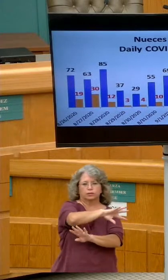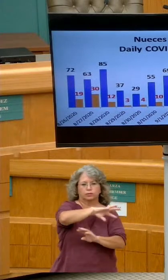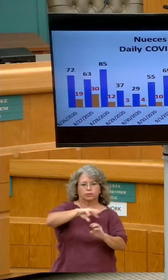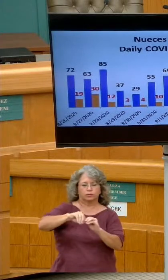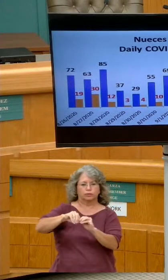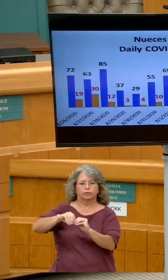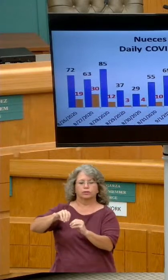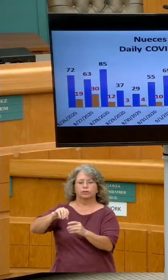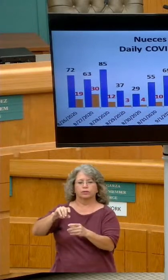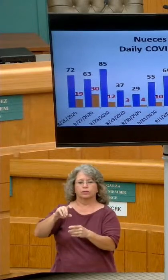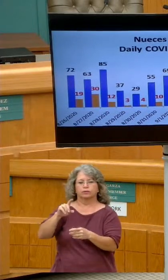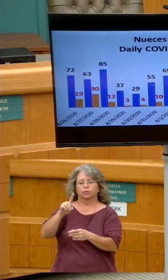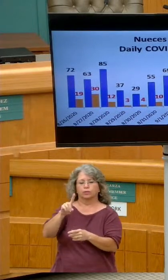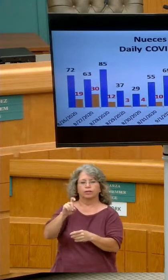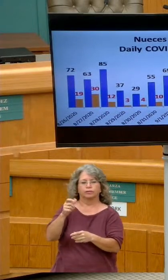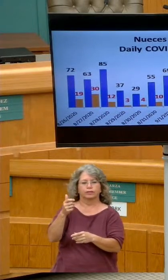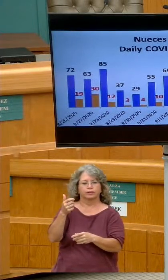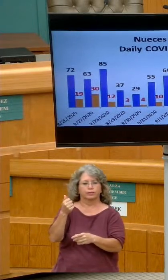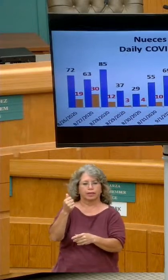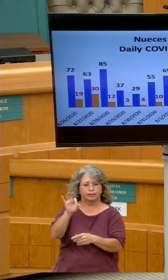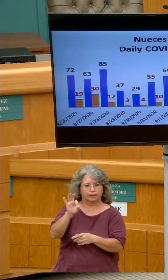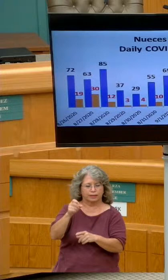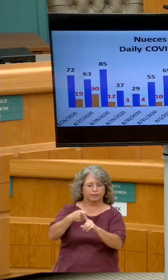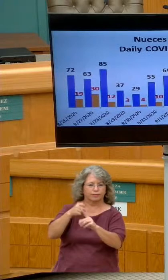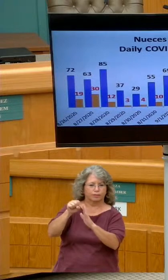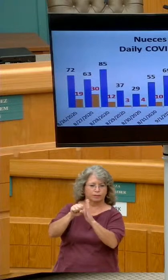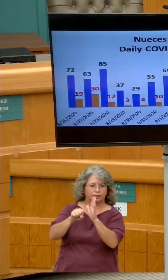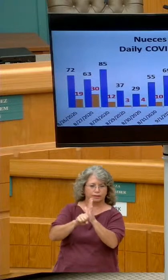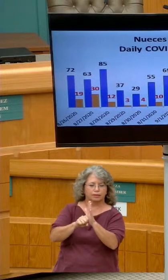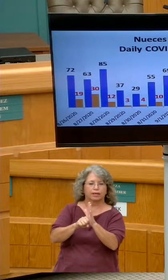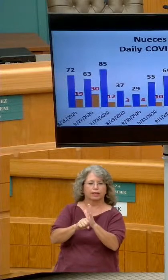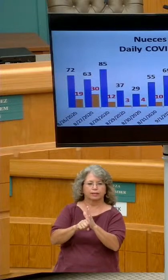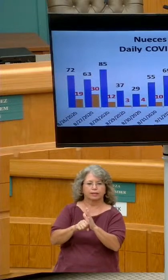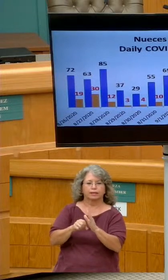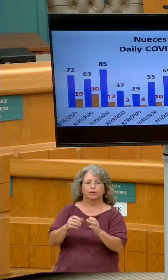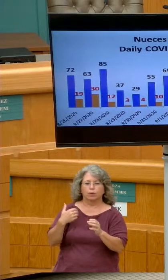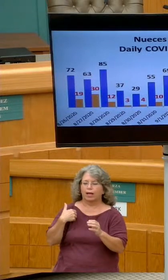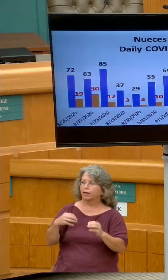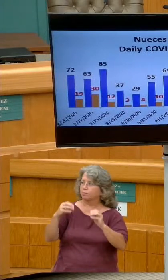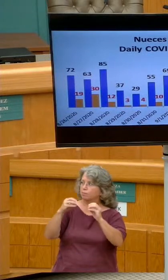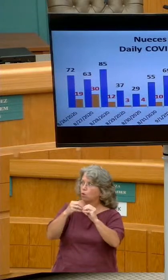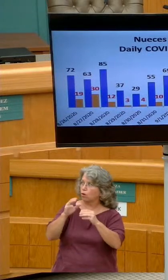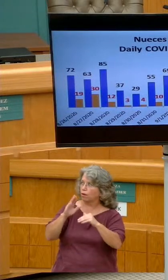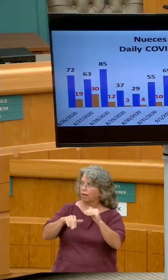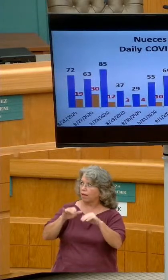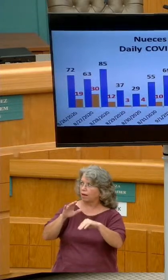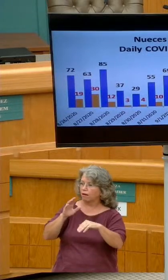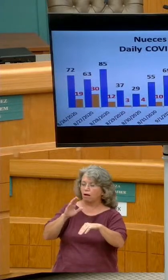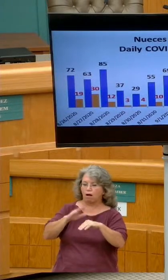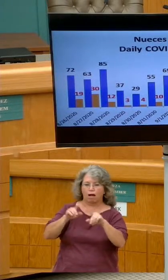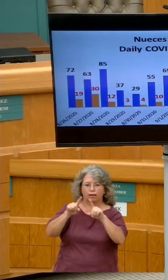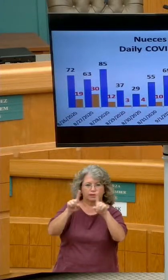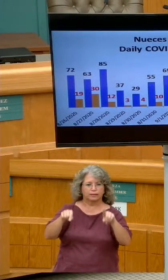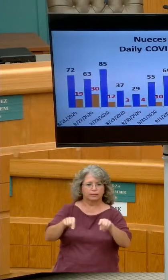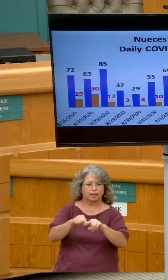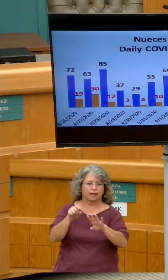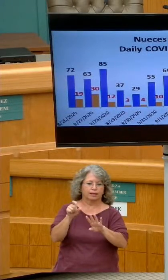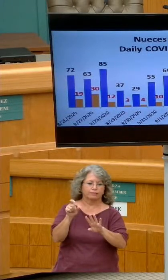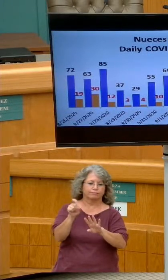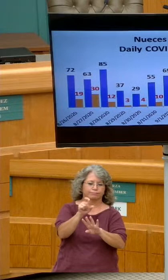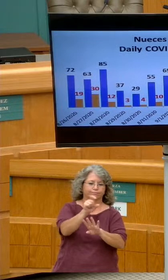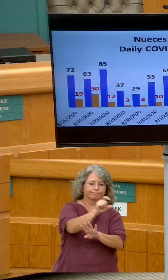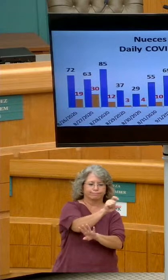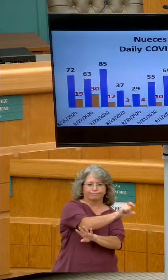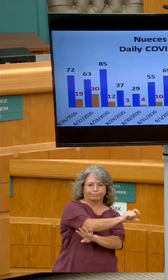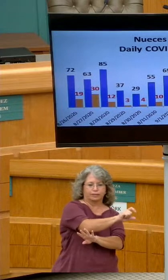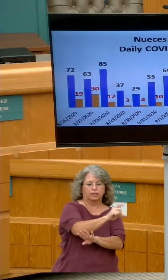up to 119 because there's more, but they're further back all the way into June. And so you see those